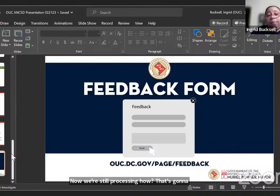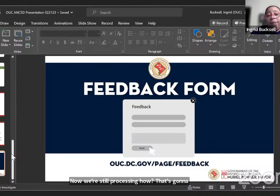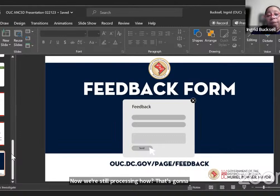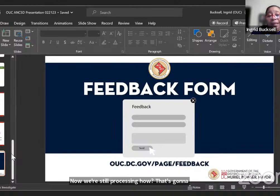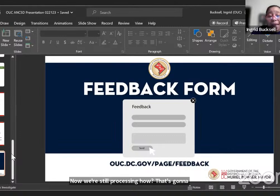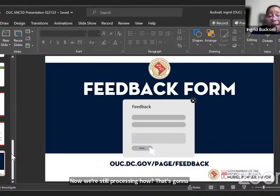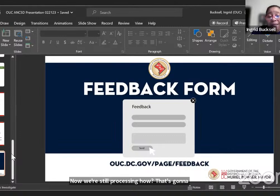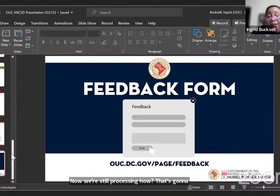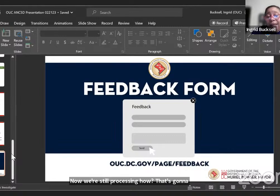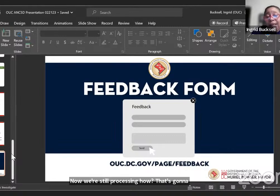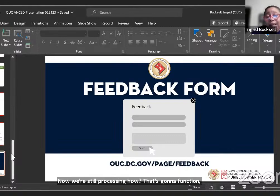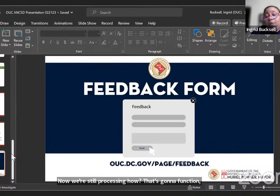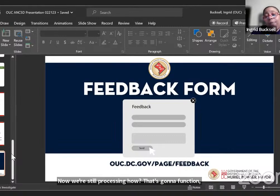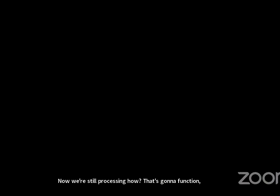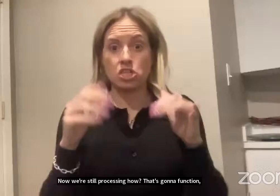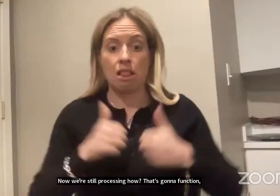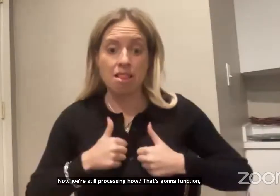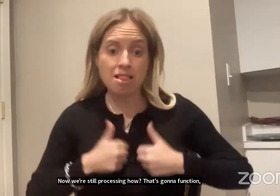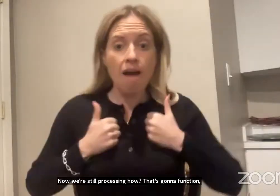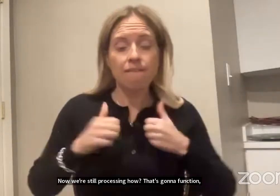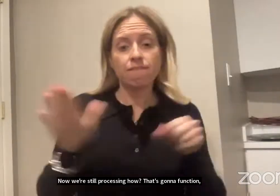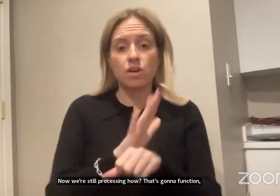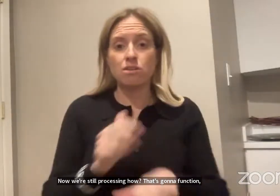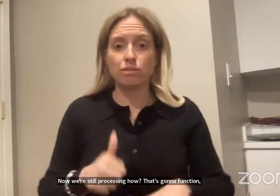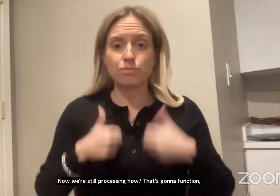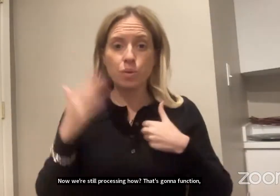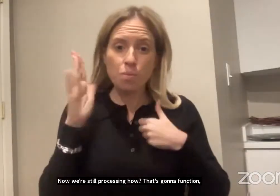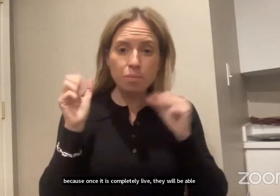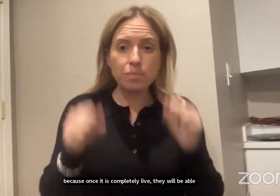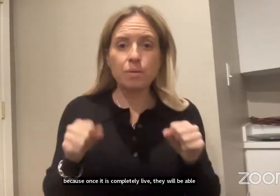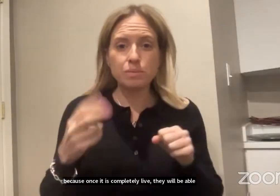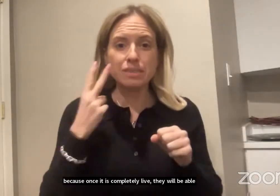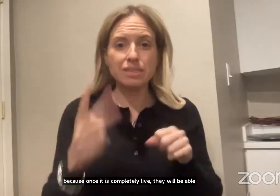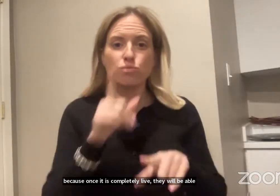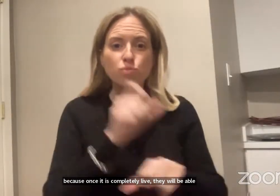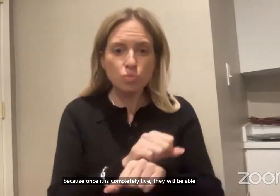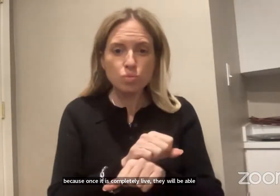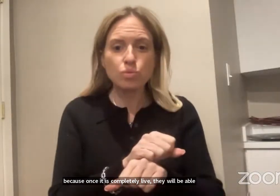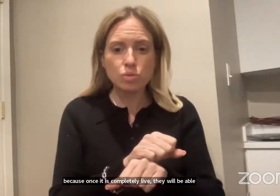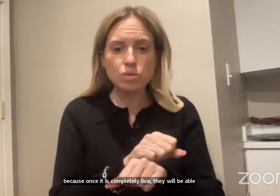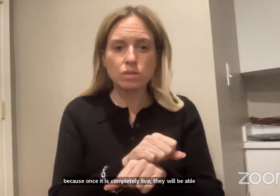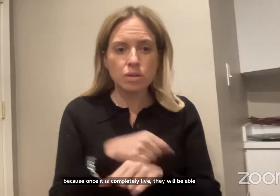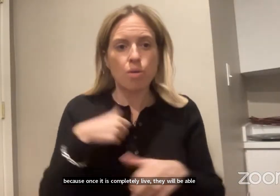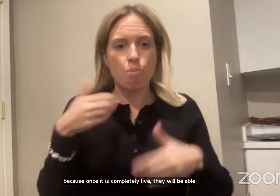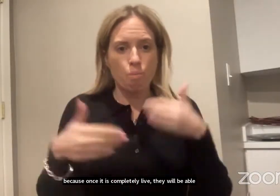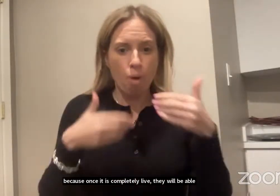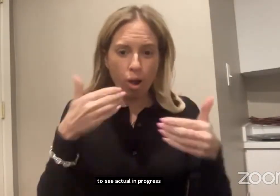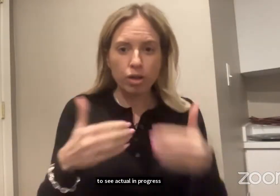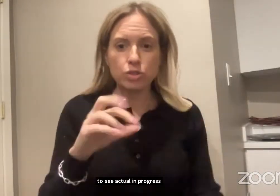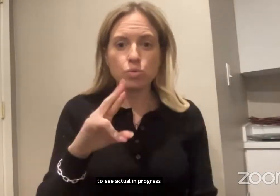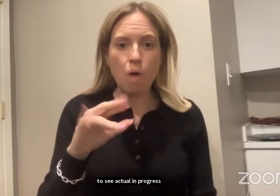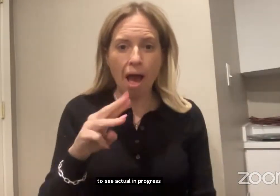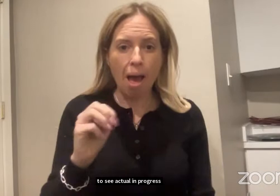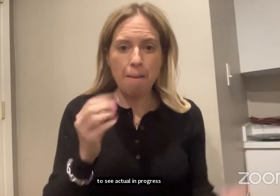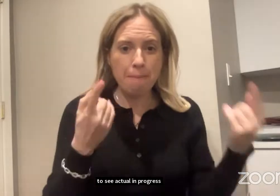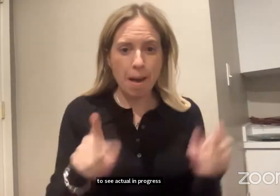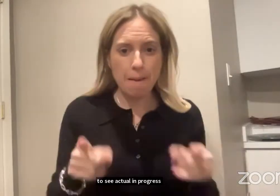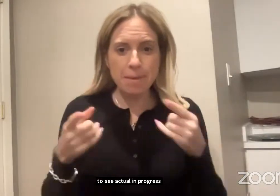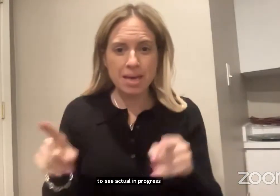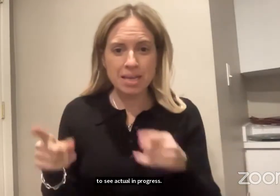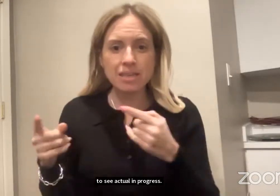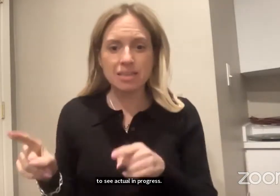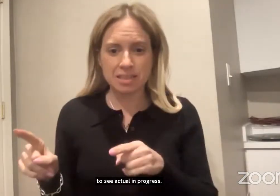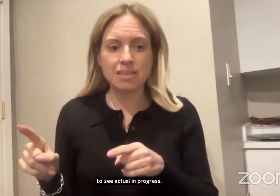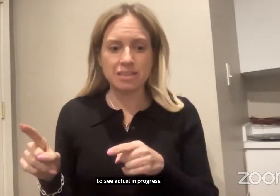it is completely live, they will be able to see actual in progress crime.